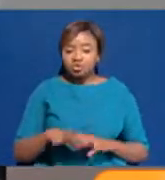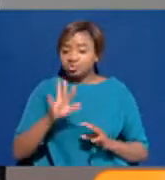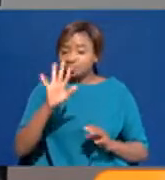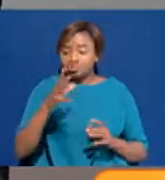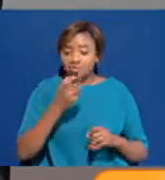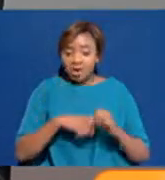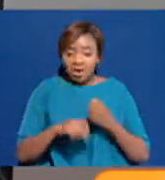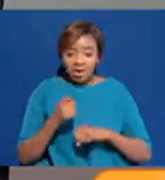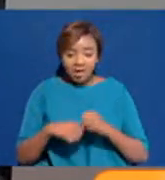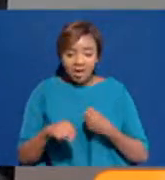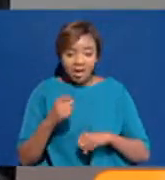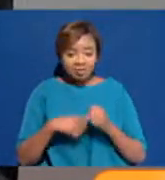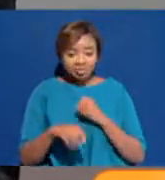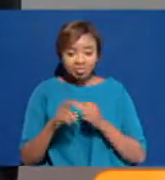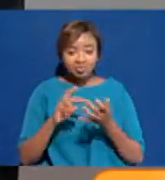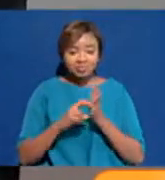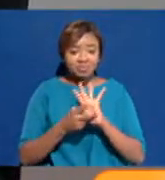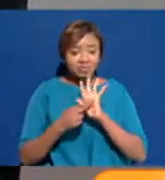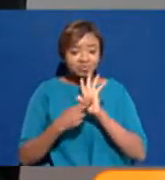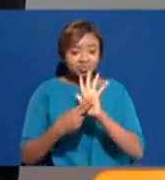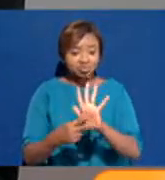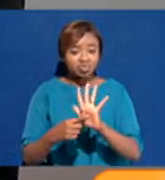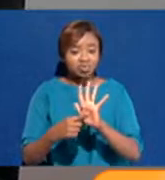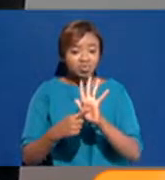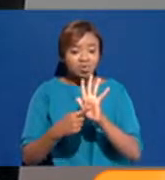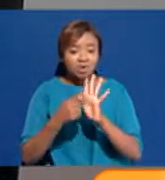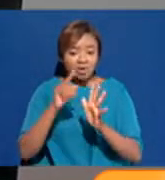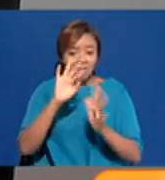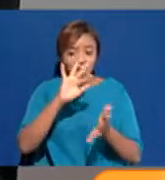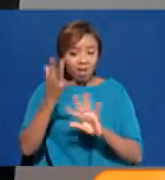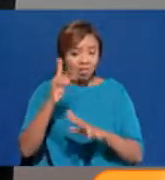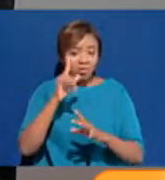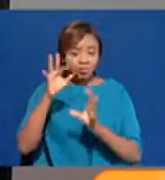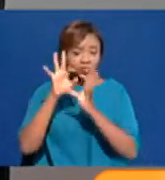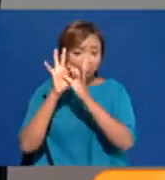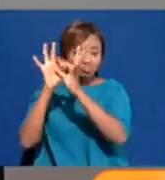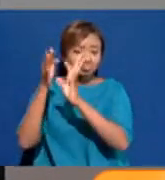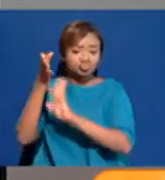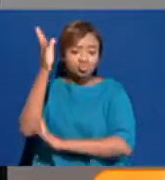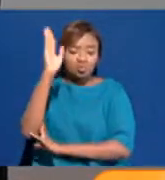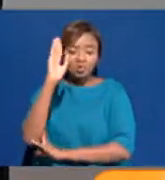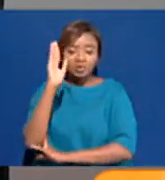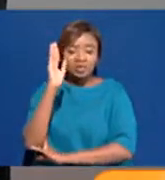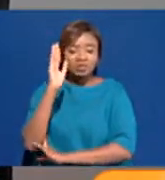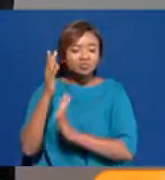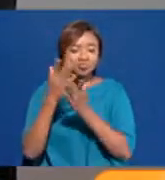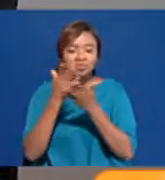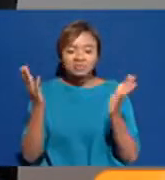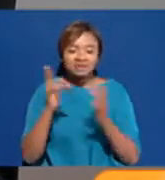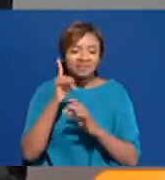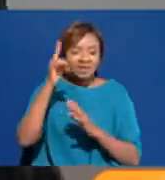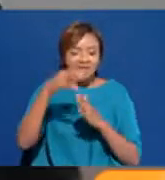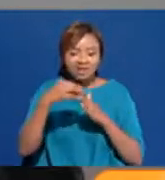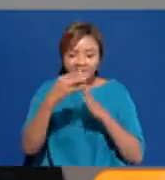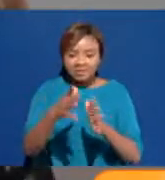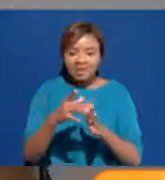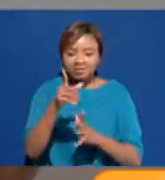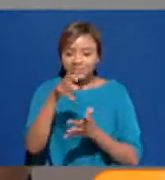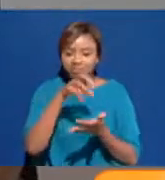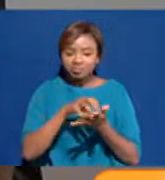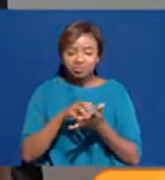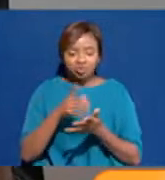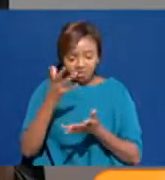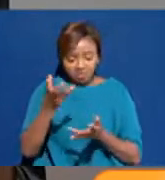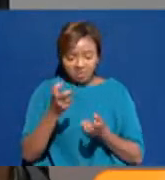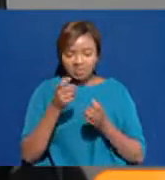are somehow a mirror and an icon of godliness. So it doesn't matter what kind of leadership you are, you're supposed to hold